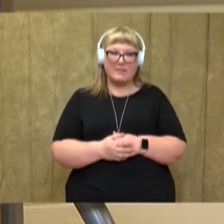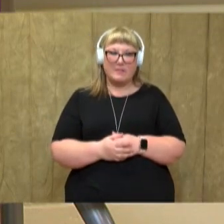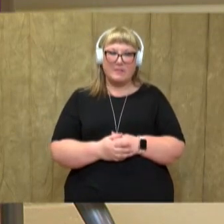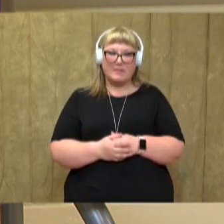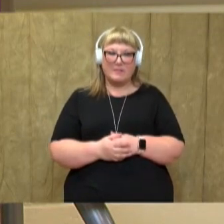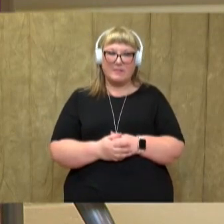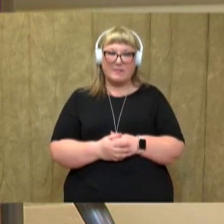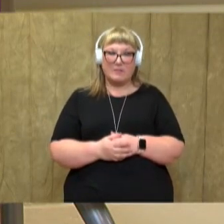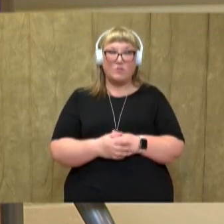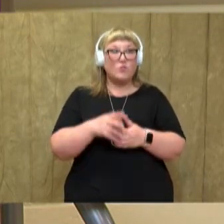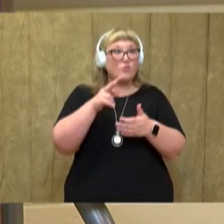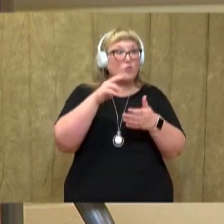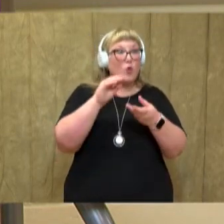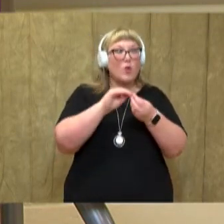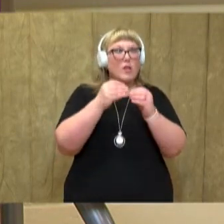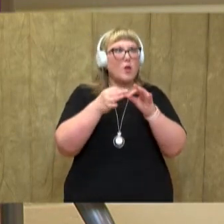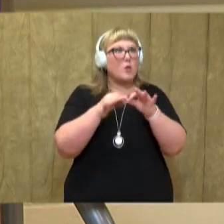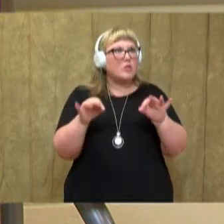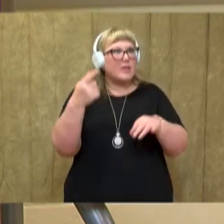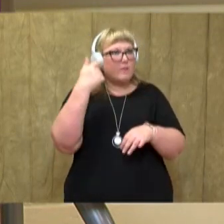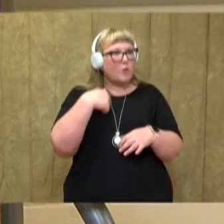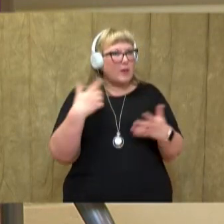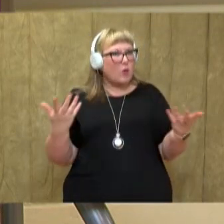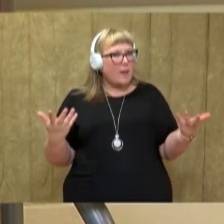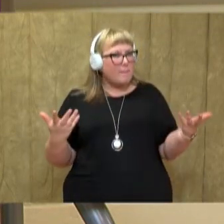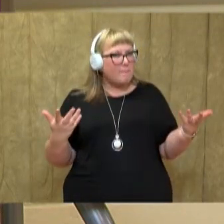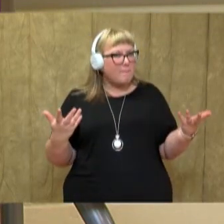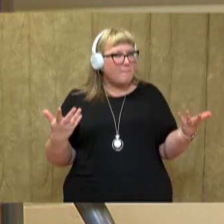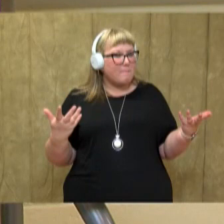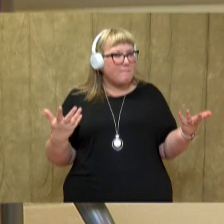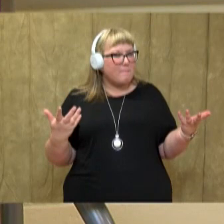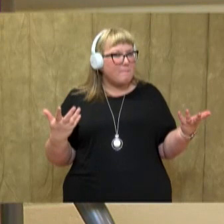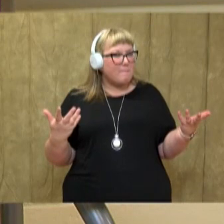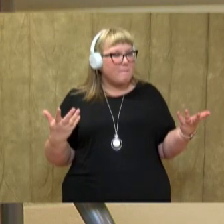Will you read that number sentence aloud to me?